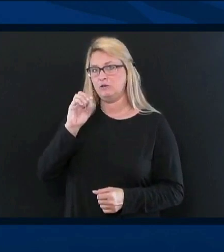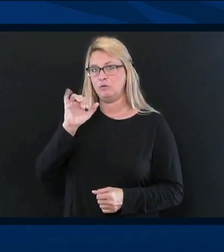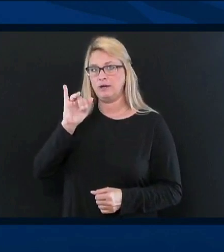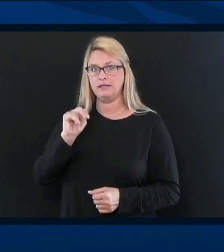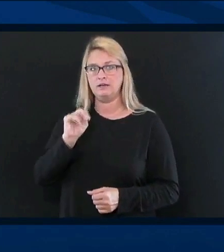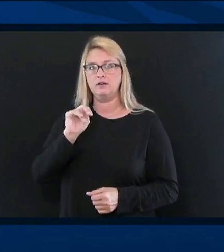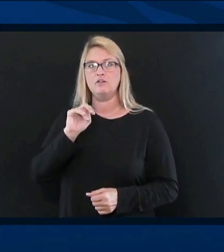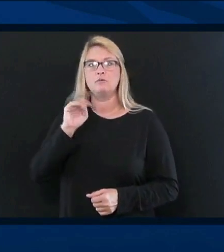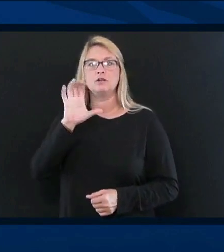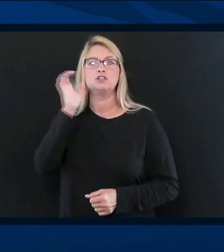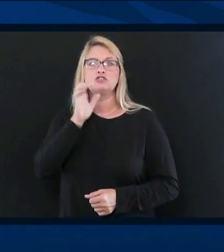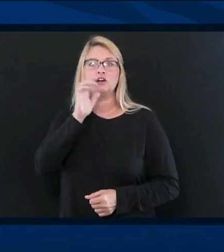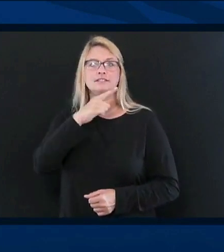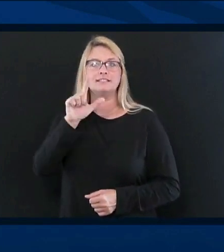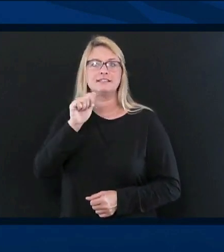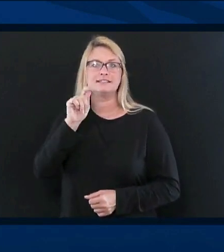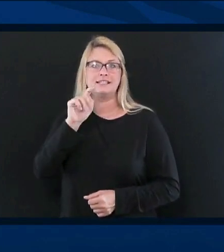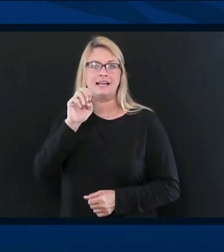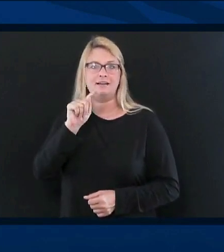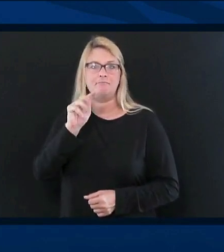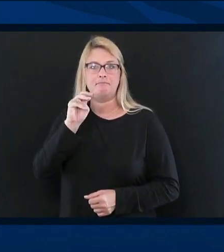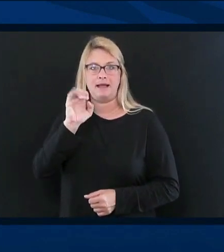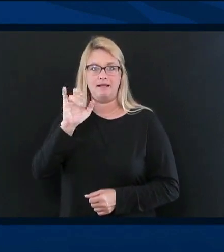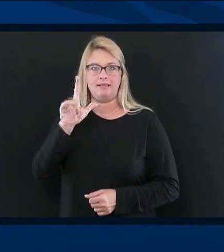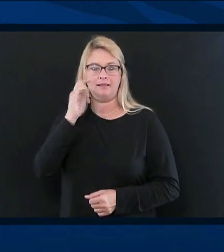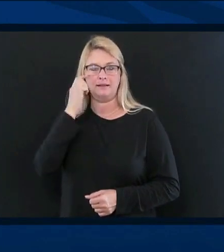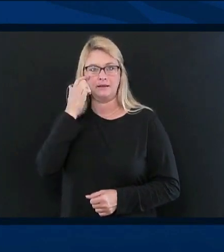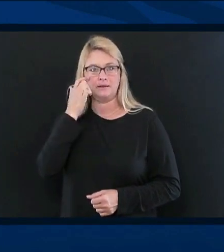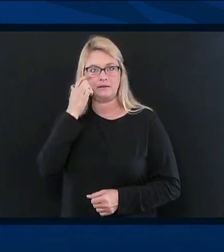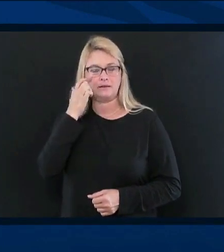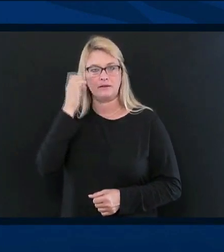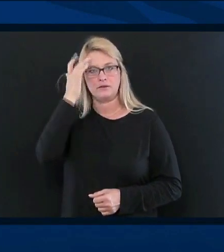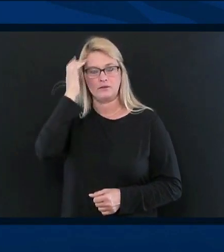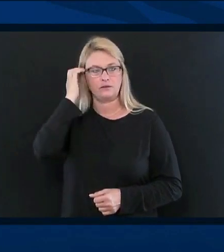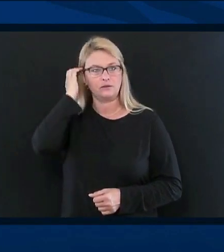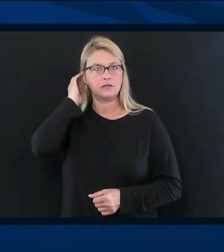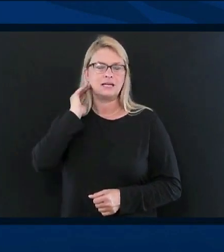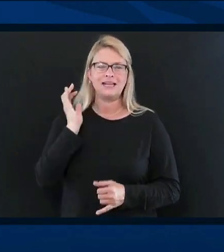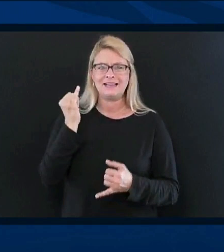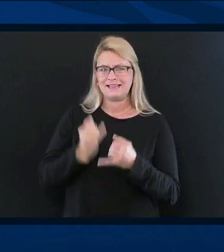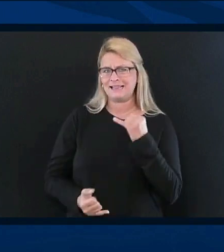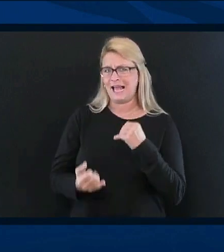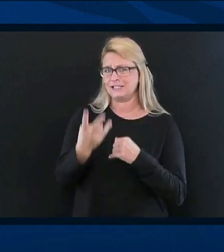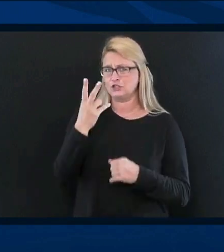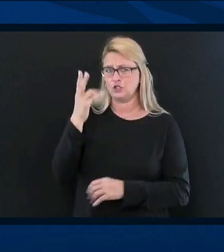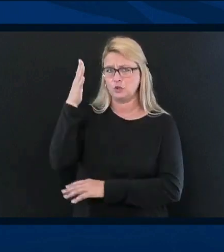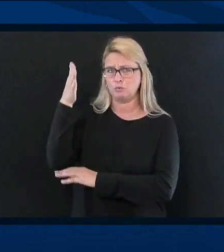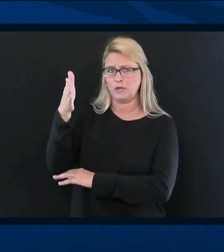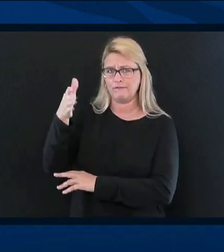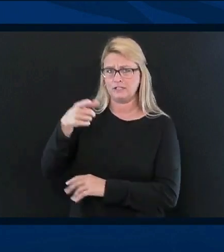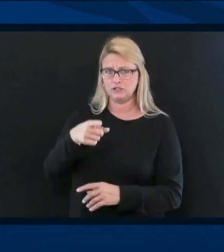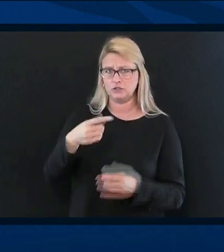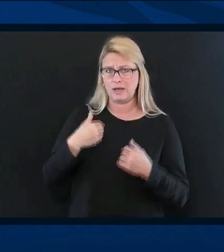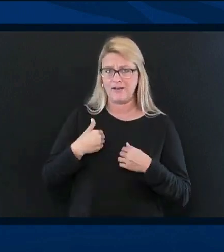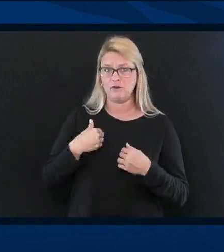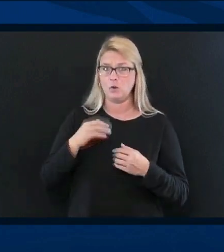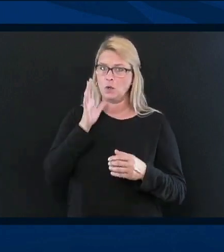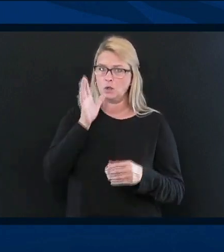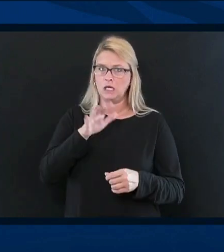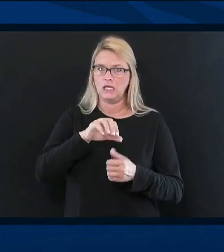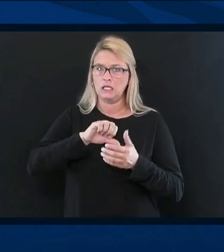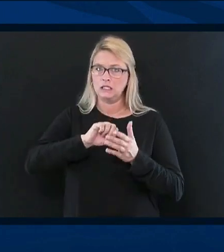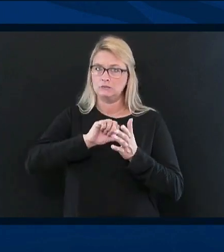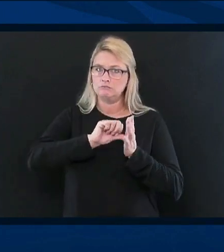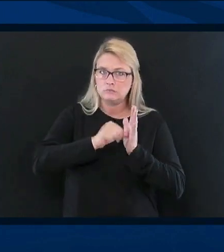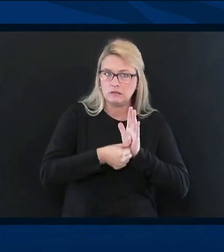Gazette-Mail. Thanks, Governor. So for the last two briefings, we've put a lot of stress on testing.